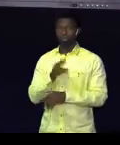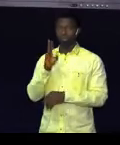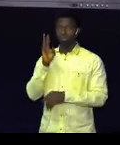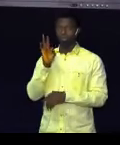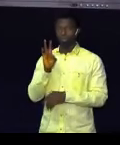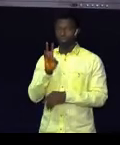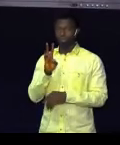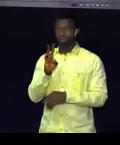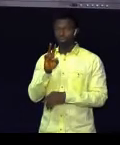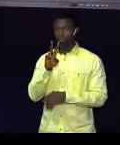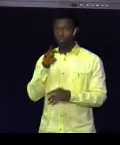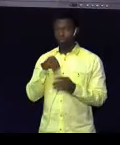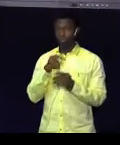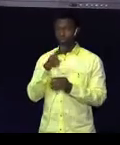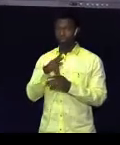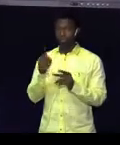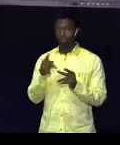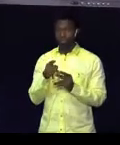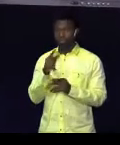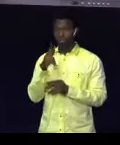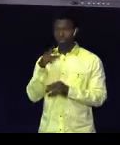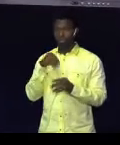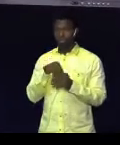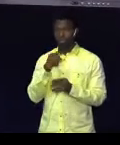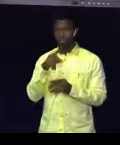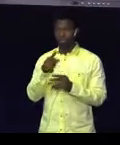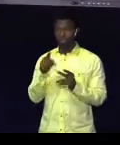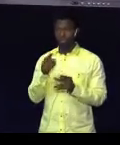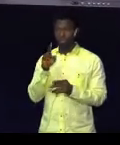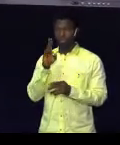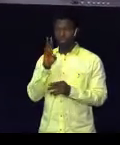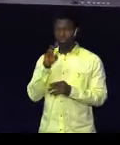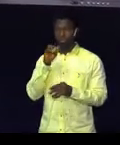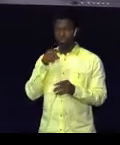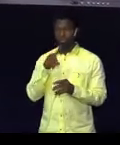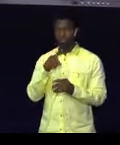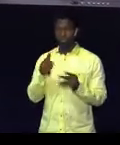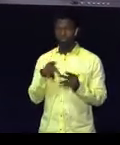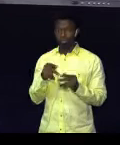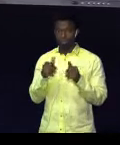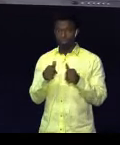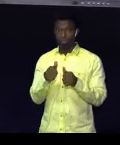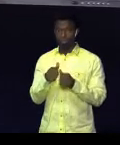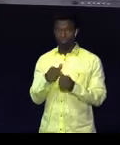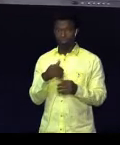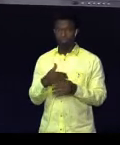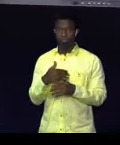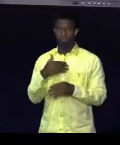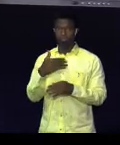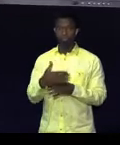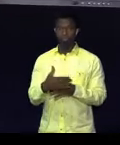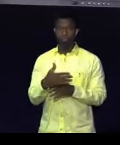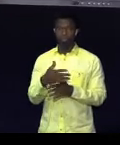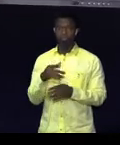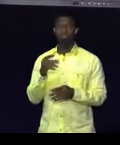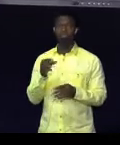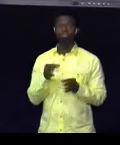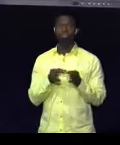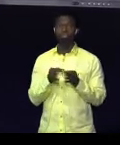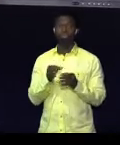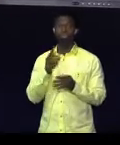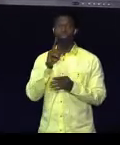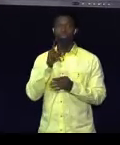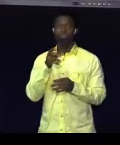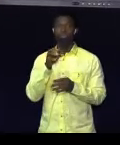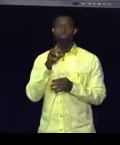1 place, 7 in 1 place. Did you get that right? Good job you. Let's check out the next one. Here you are to